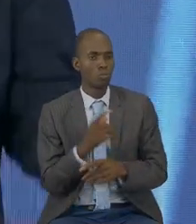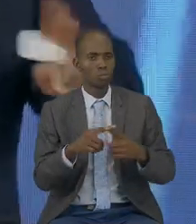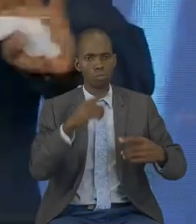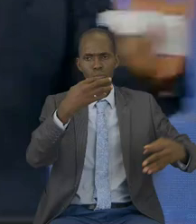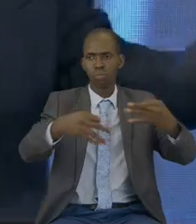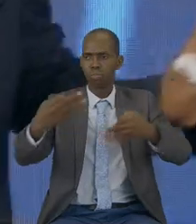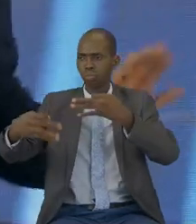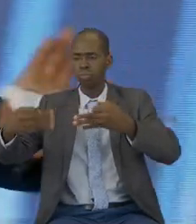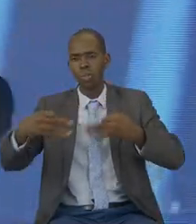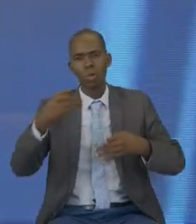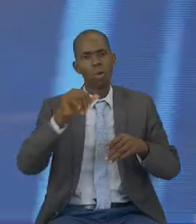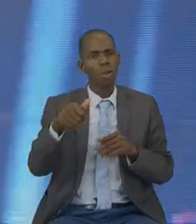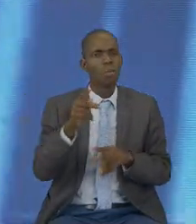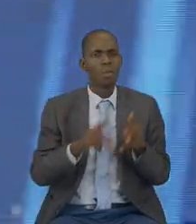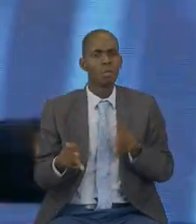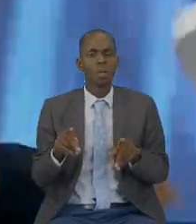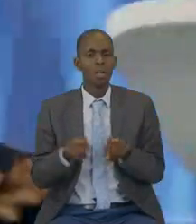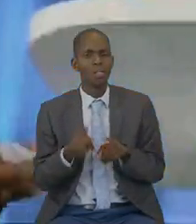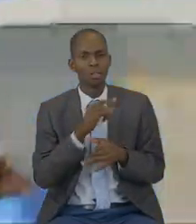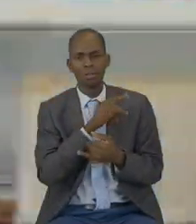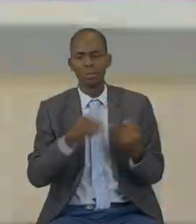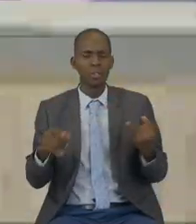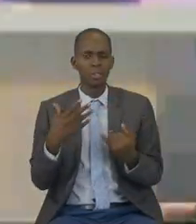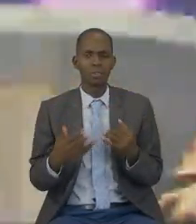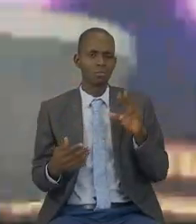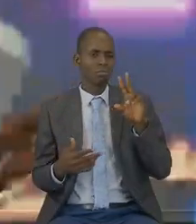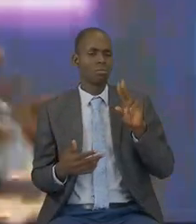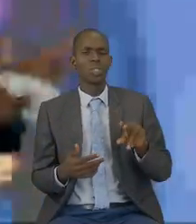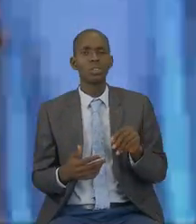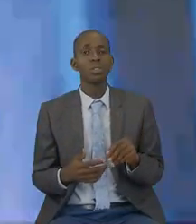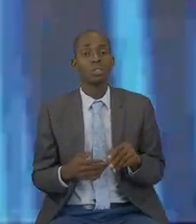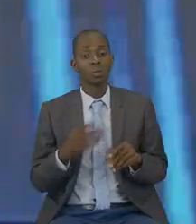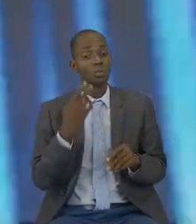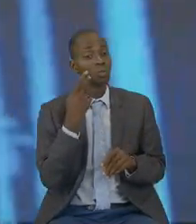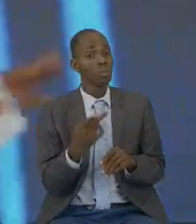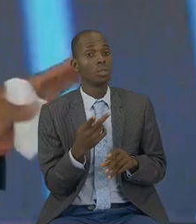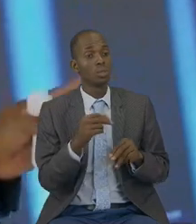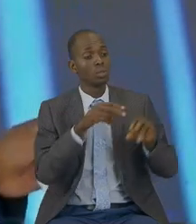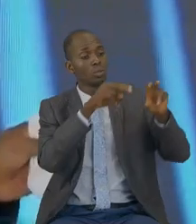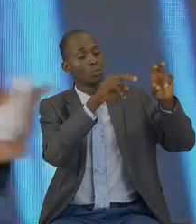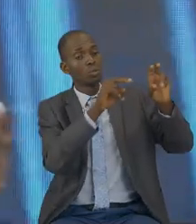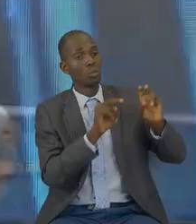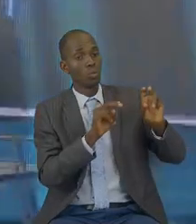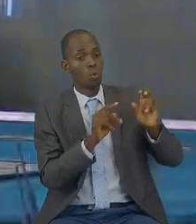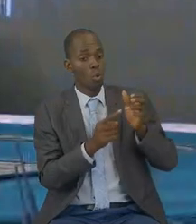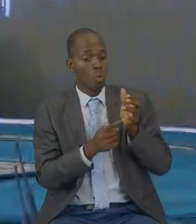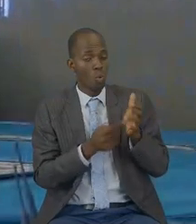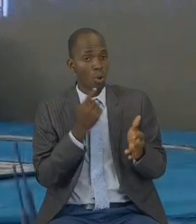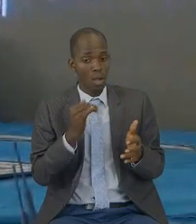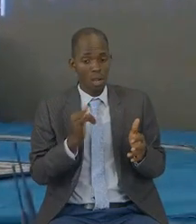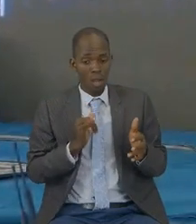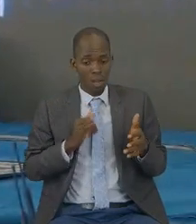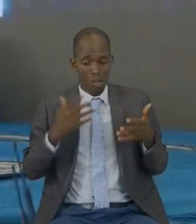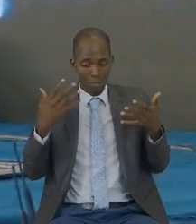other people as the final thing. He said, after all, the throne, once I quit and once I